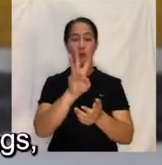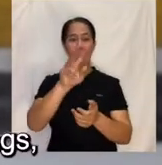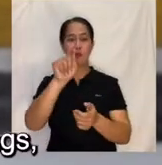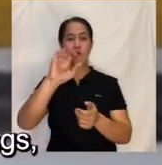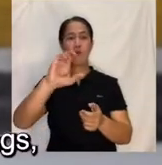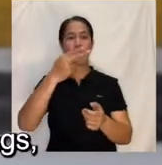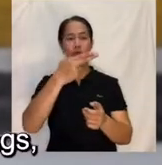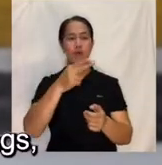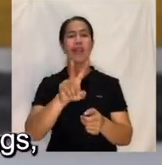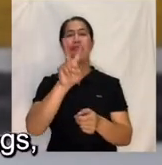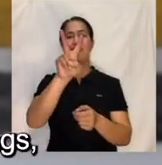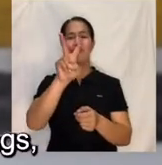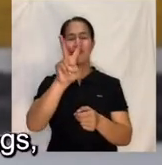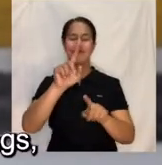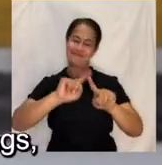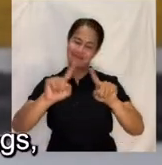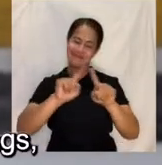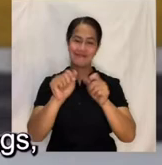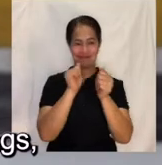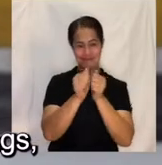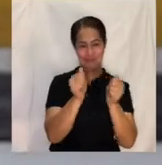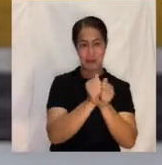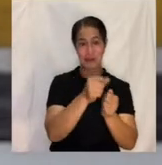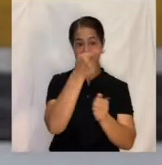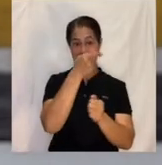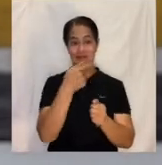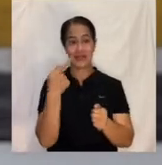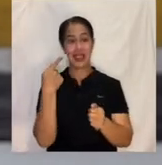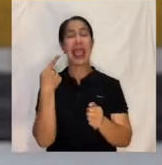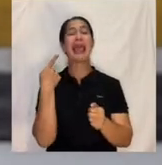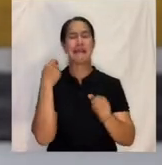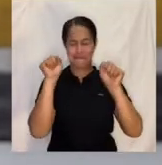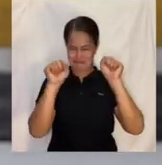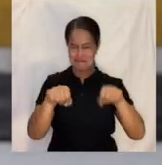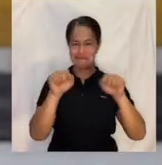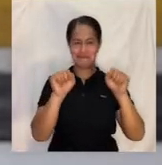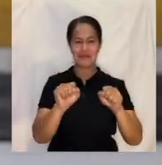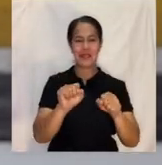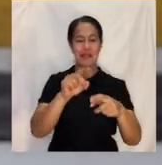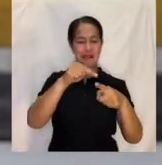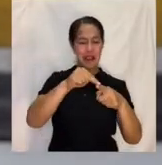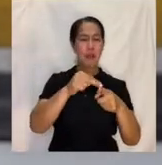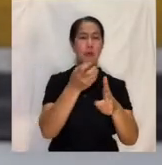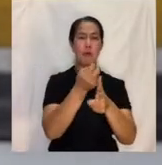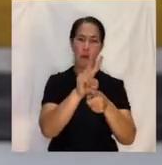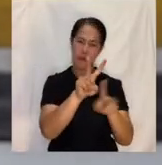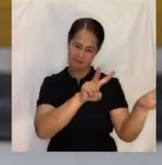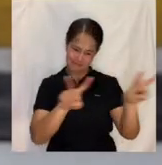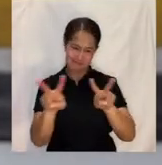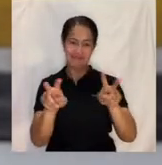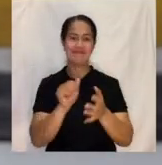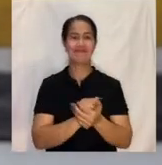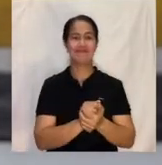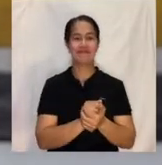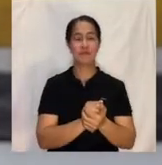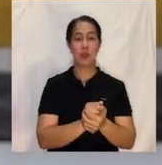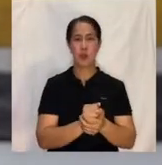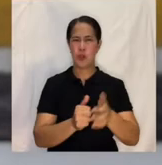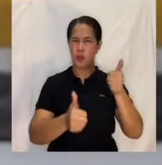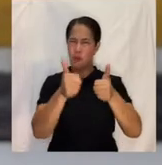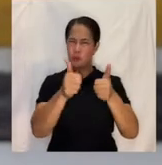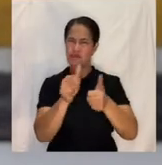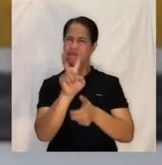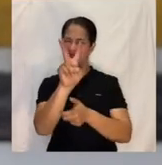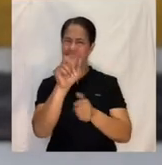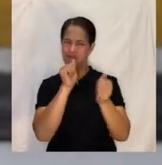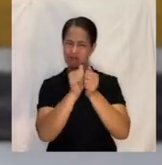watch can have 2 different meanings because it can either be a noun or a verb. Which